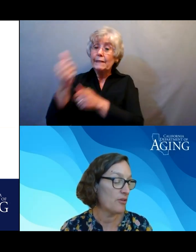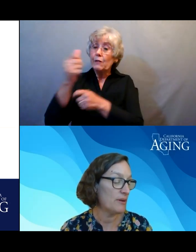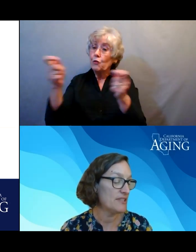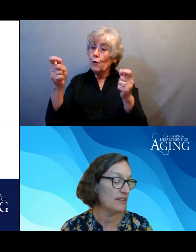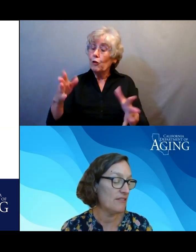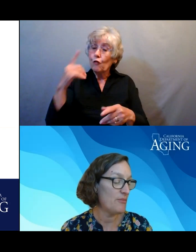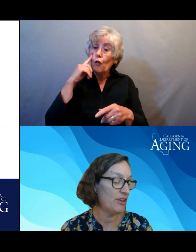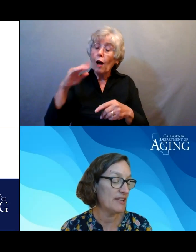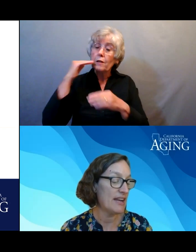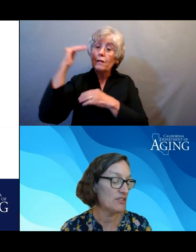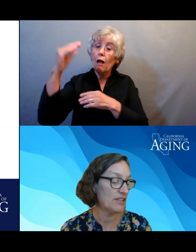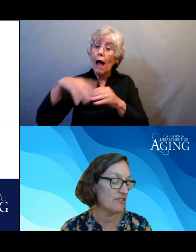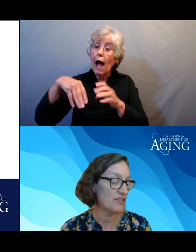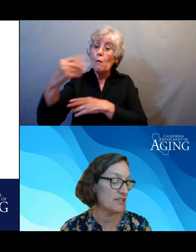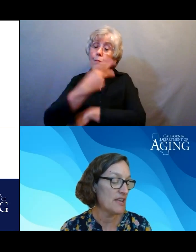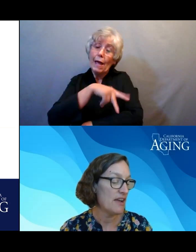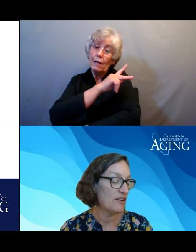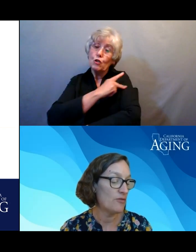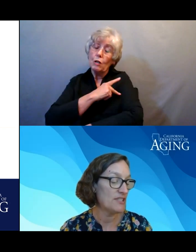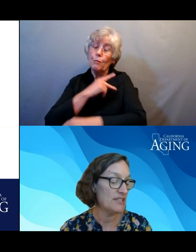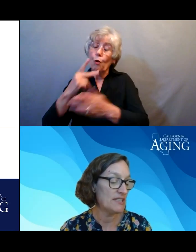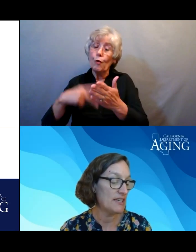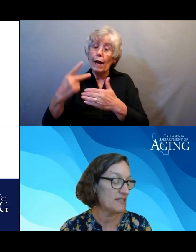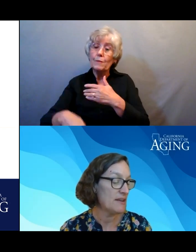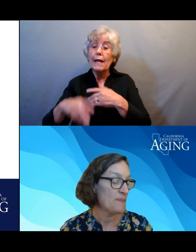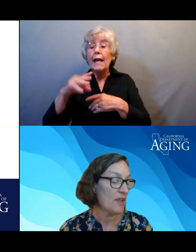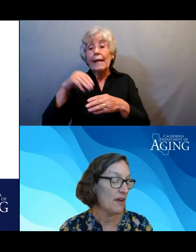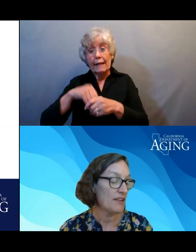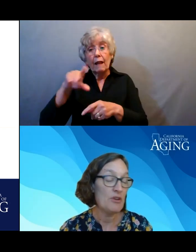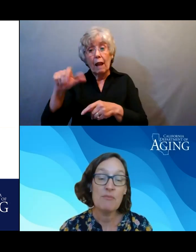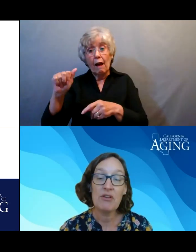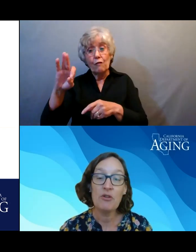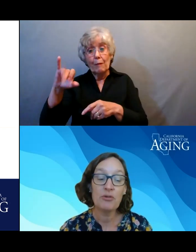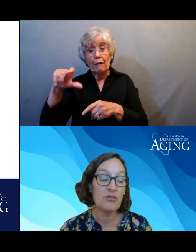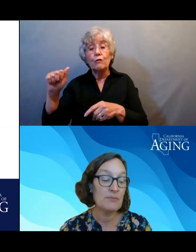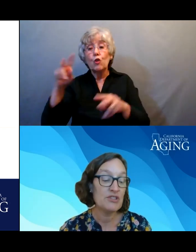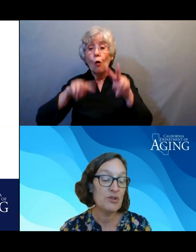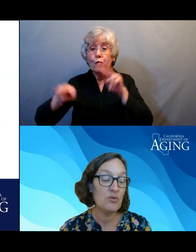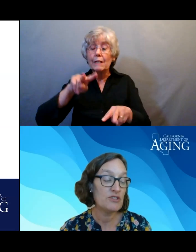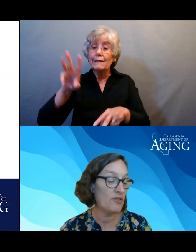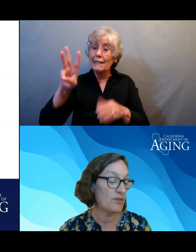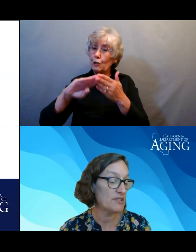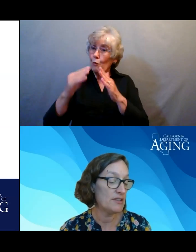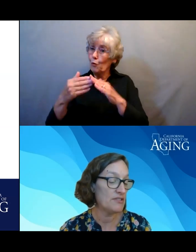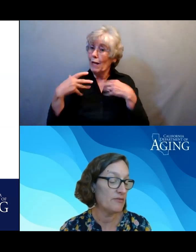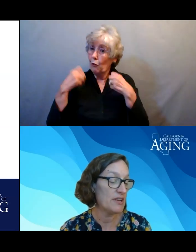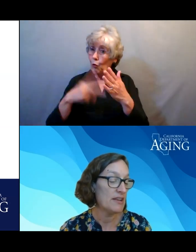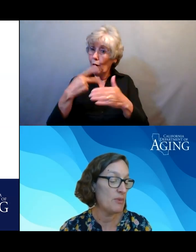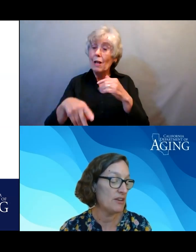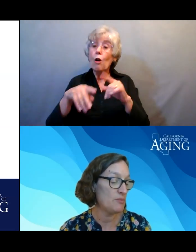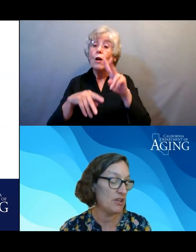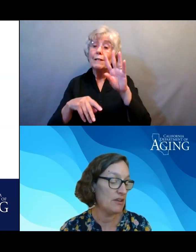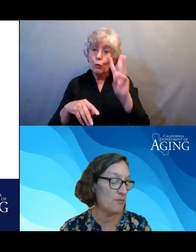Outpatient Programs at La Familia Counseling Services, and oversees 6 community mental health programs, 2 which focus on